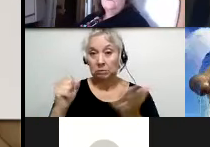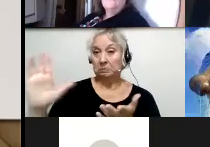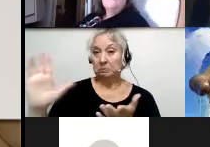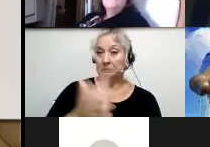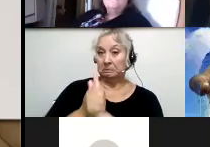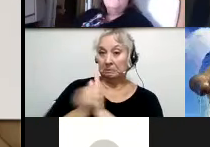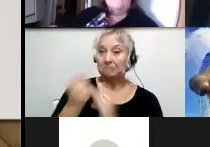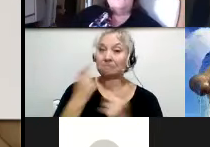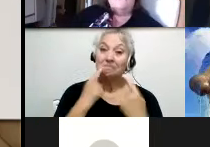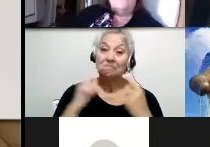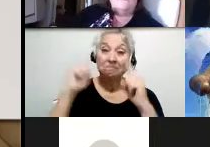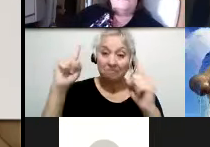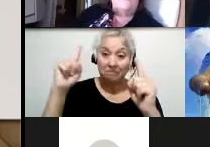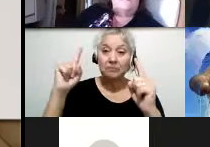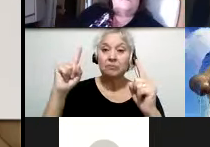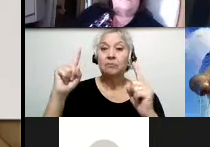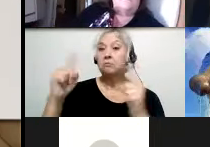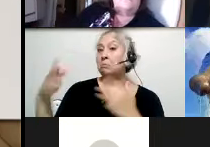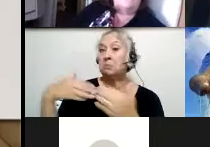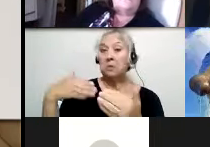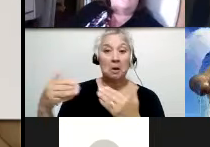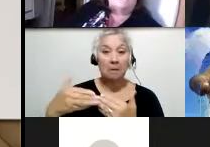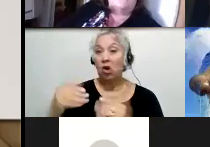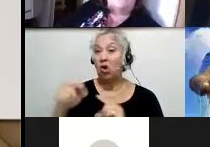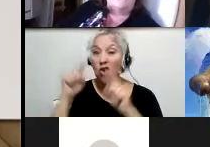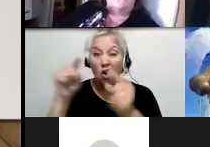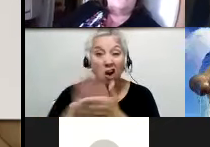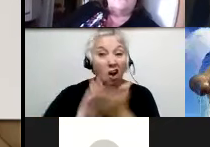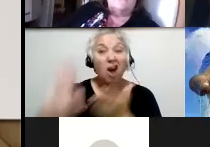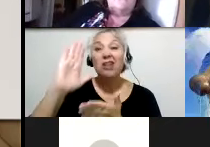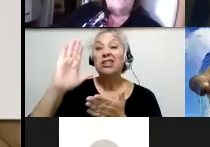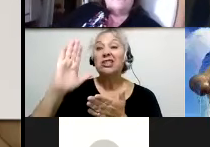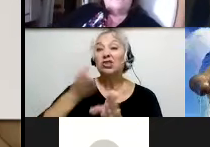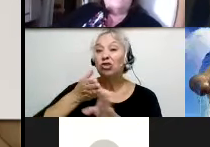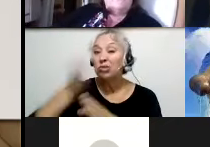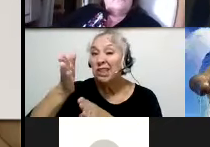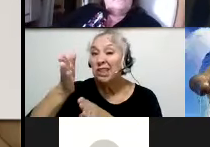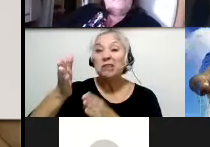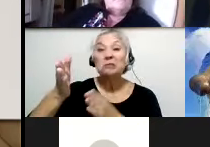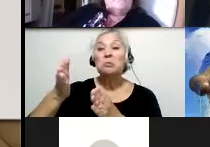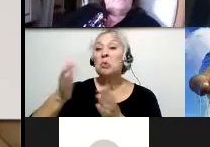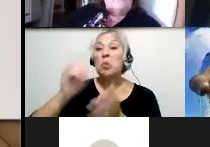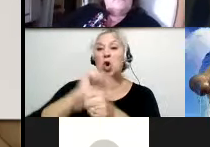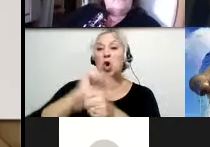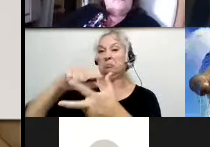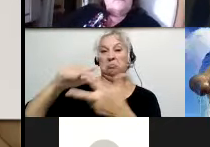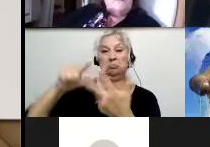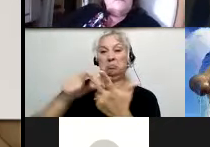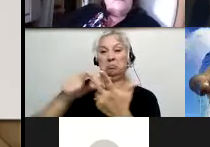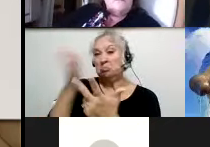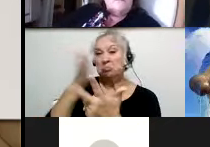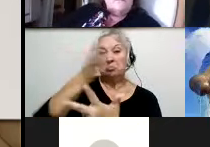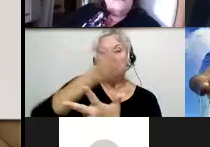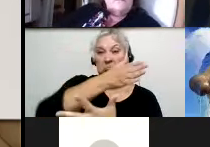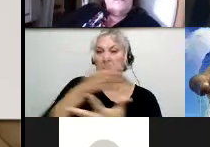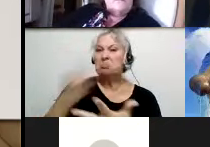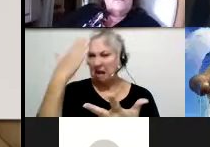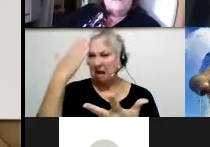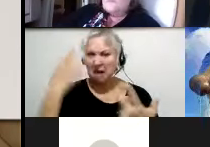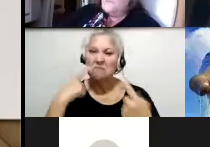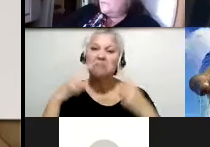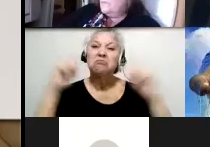be successful, whether they're going to college or career tech or straight into the workforce. They're going to have the skills they need to succeed.